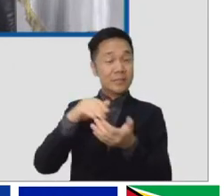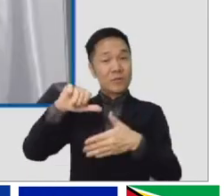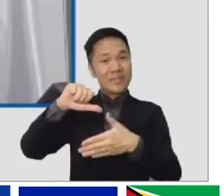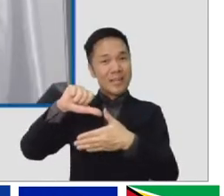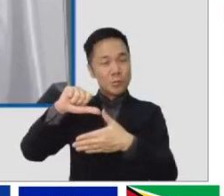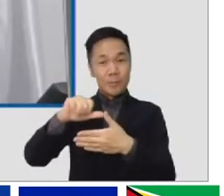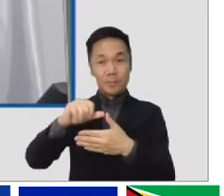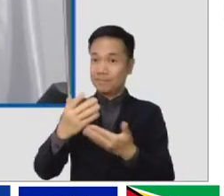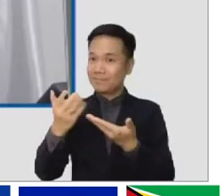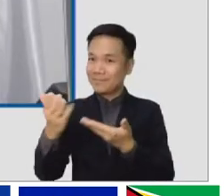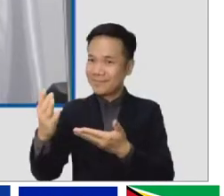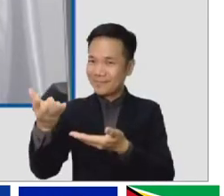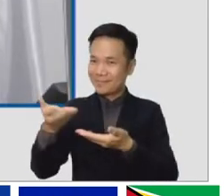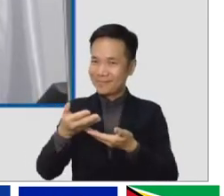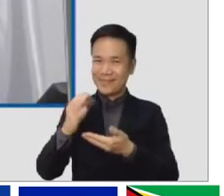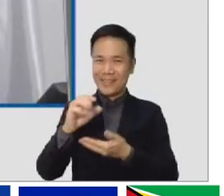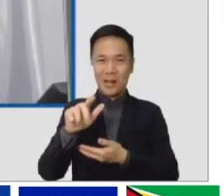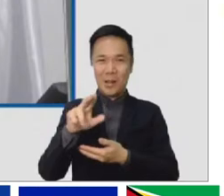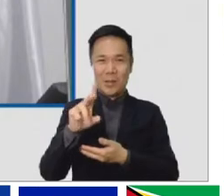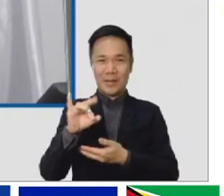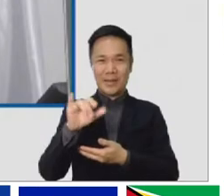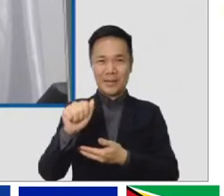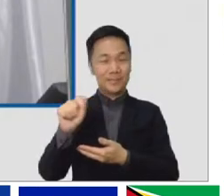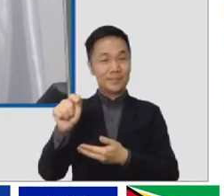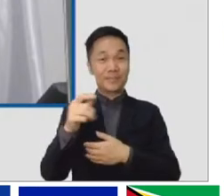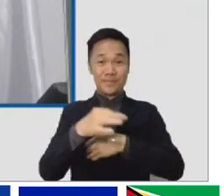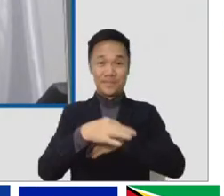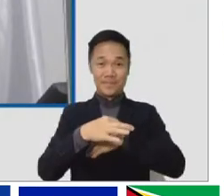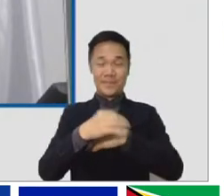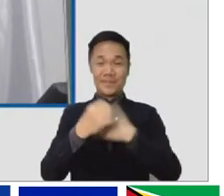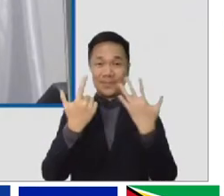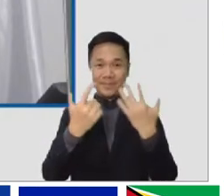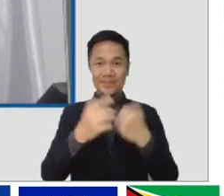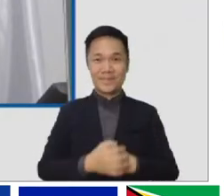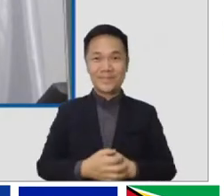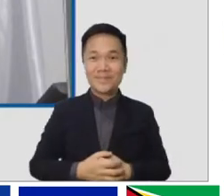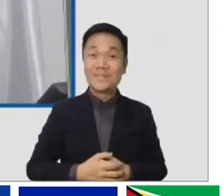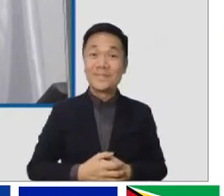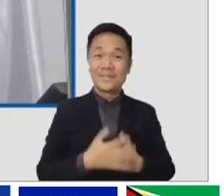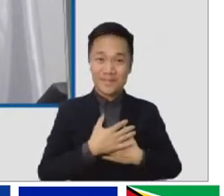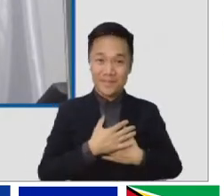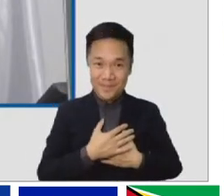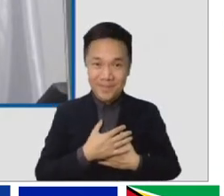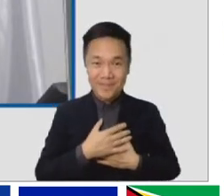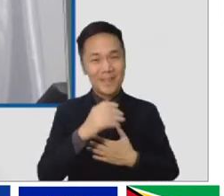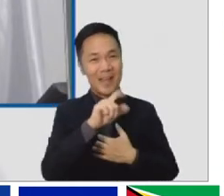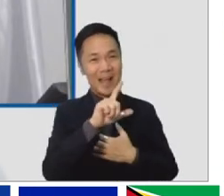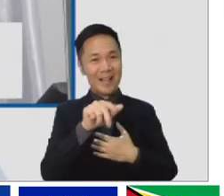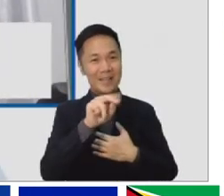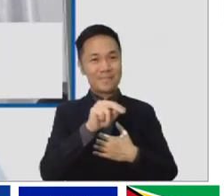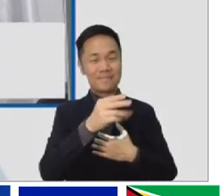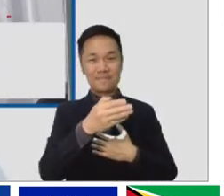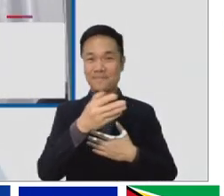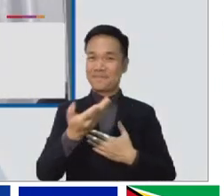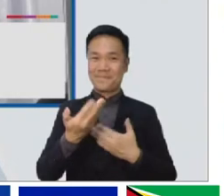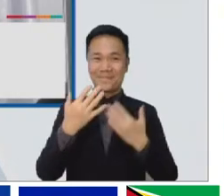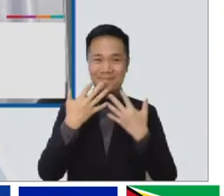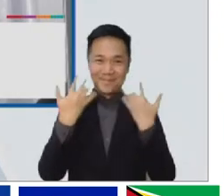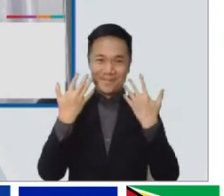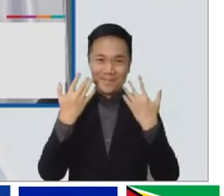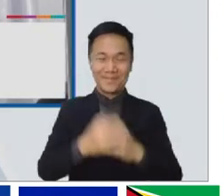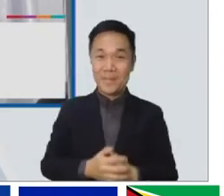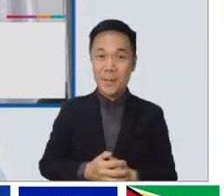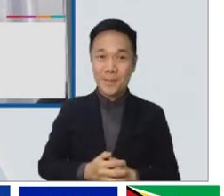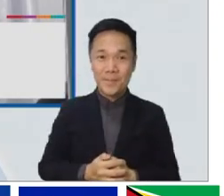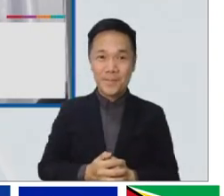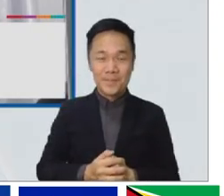much. Thank you very much, Alan. It's really a pleasure to be with you today. Gracias por la oportunidad